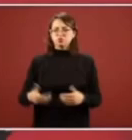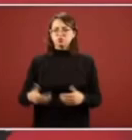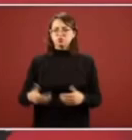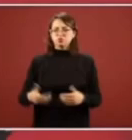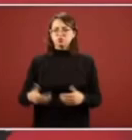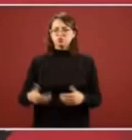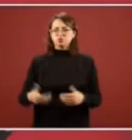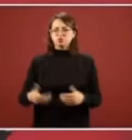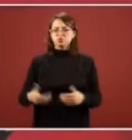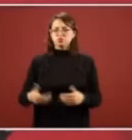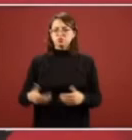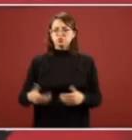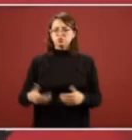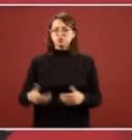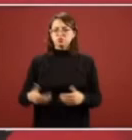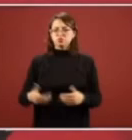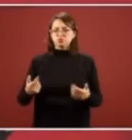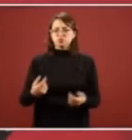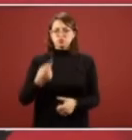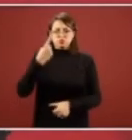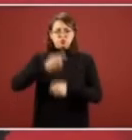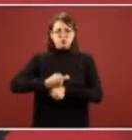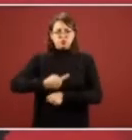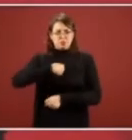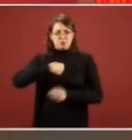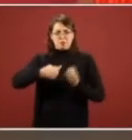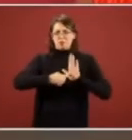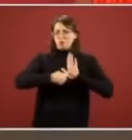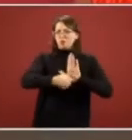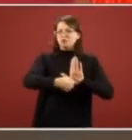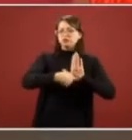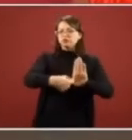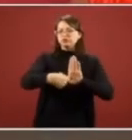let people know by example.